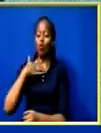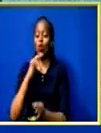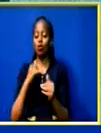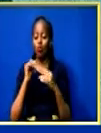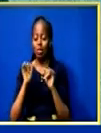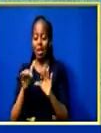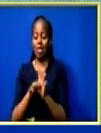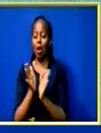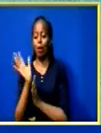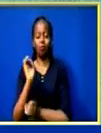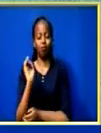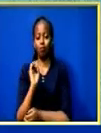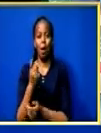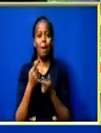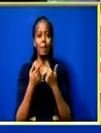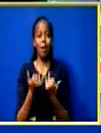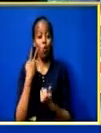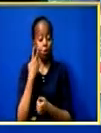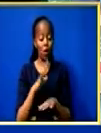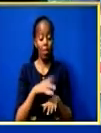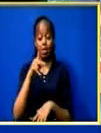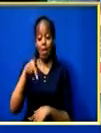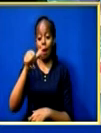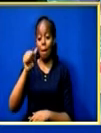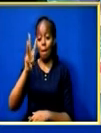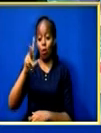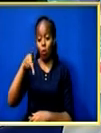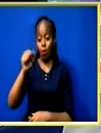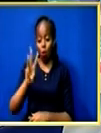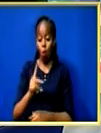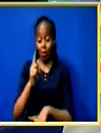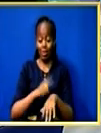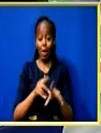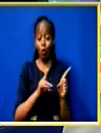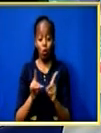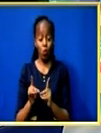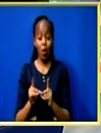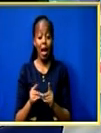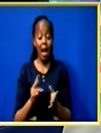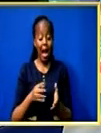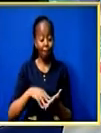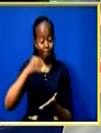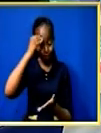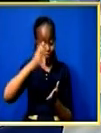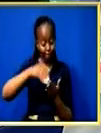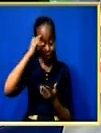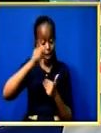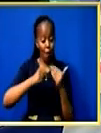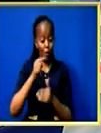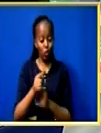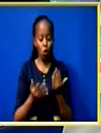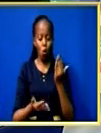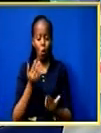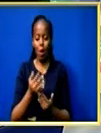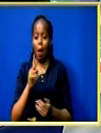branches. Beautiful. So we'll look at the pawpaw. Oh, yeah. One time you do a study on the pawpaw. Actually, right? Compare